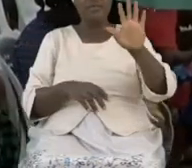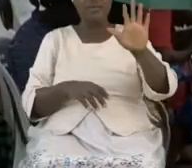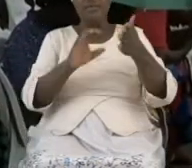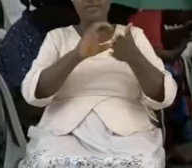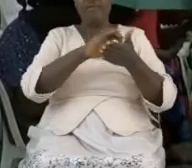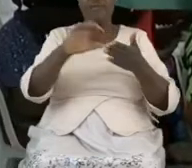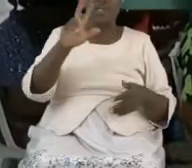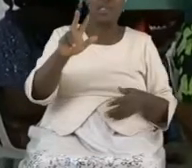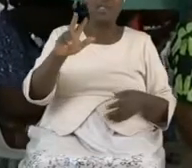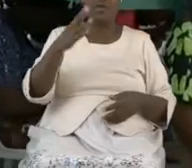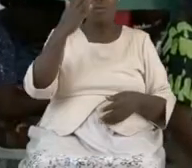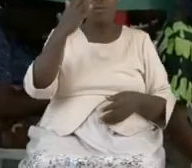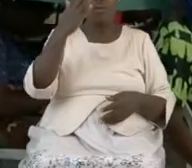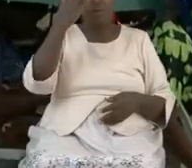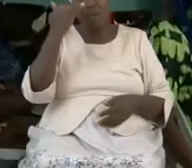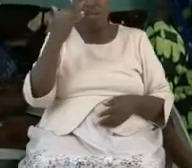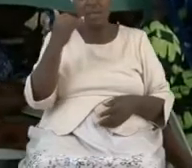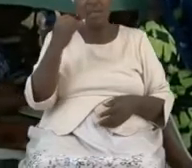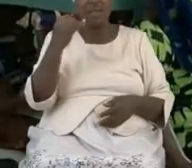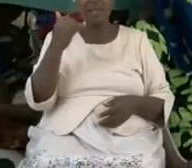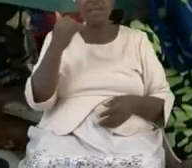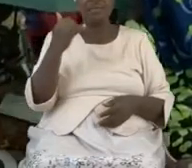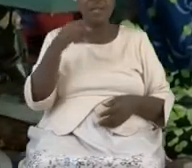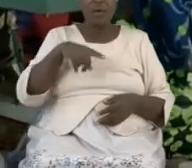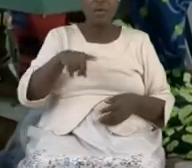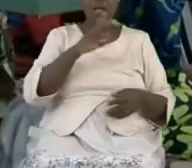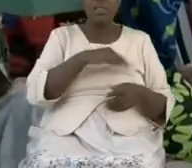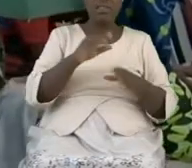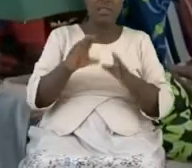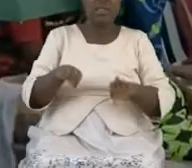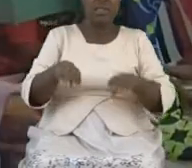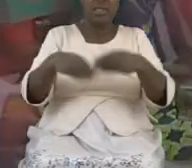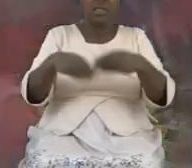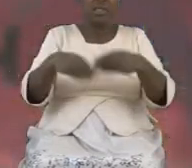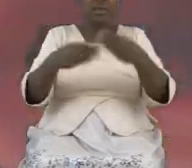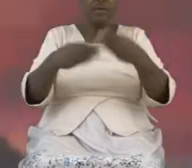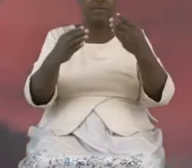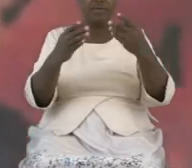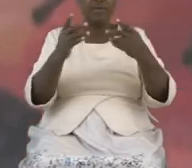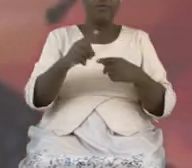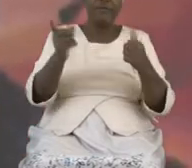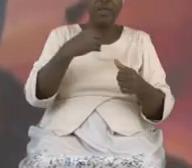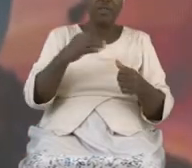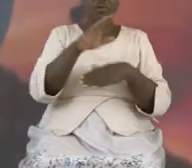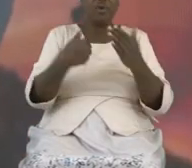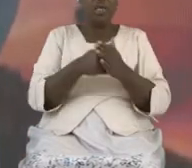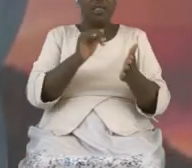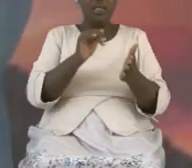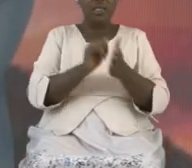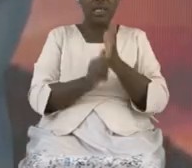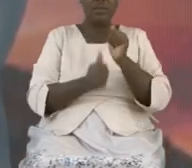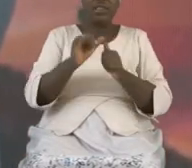I delivered unto you first of all that which I also received, how